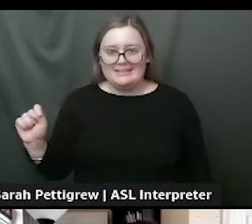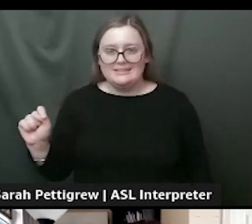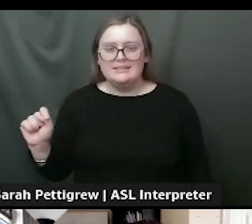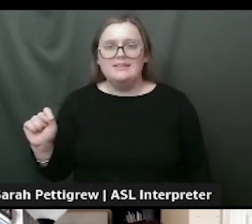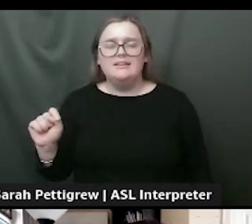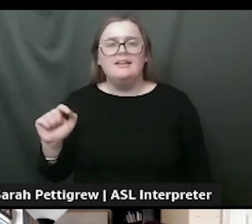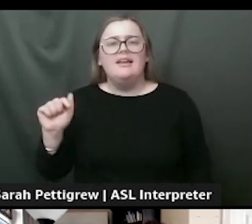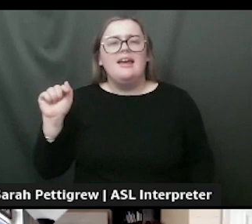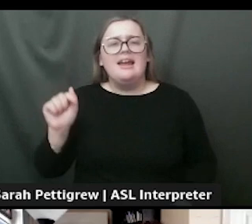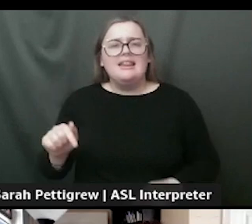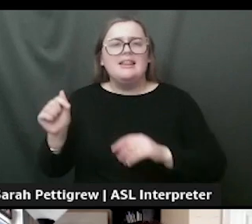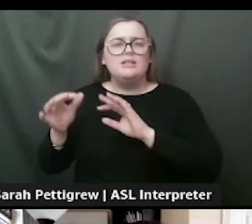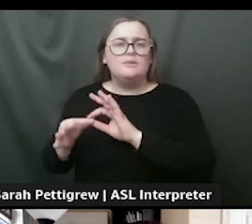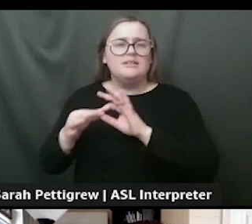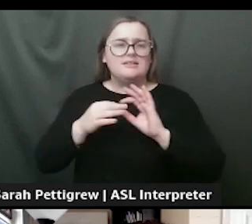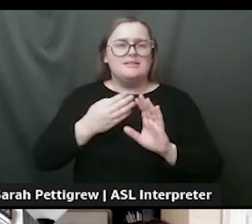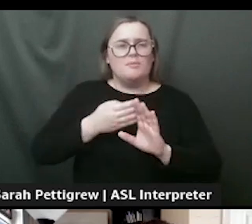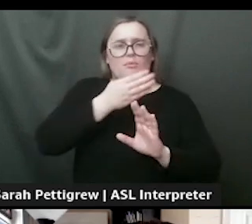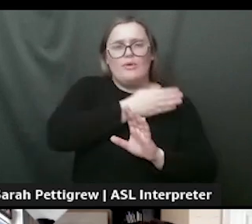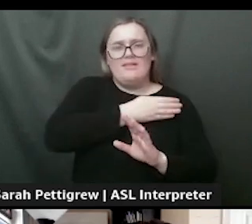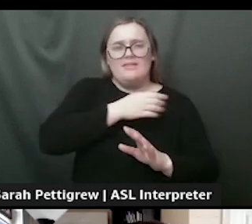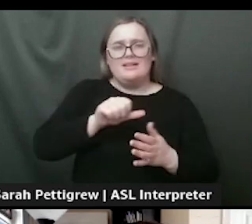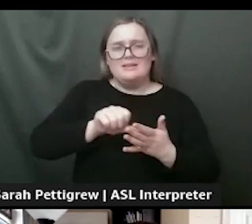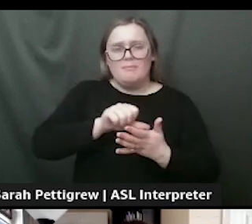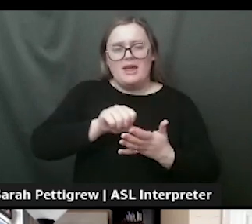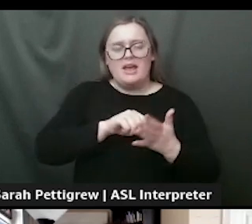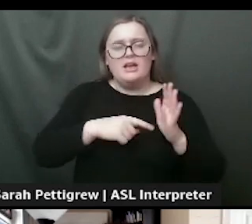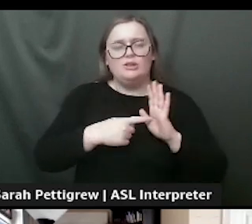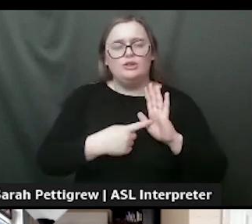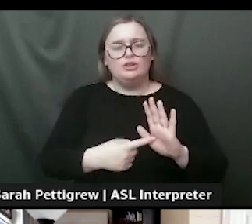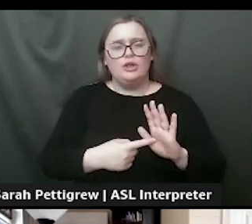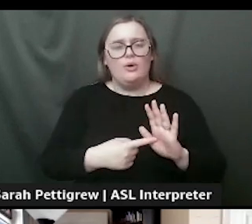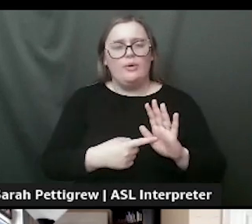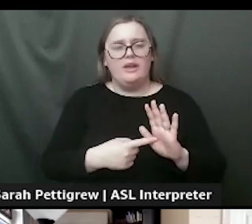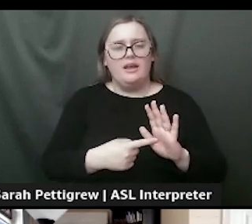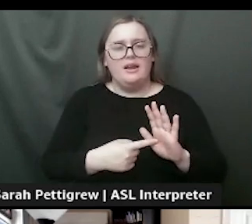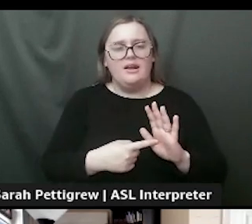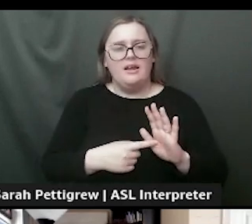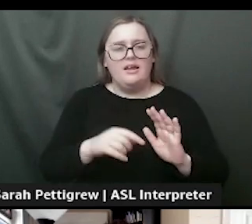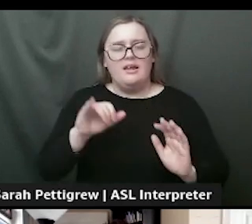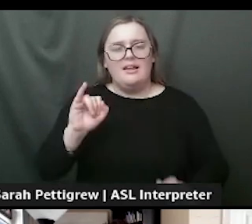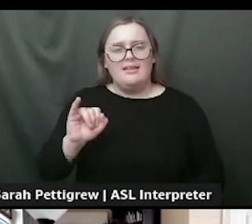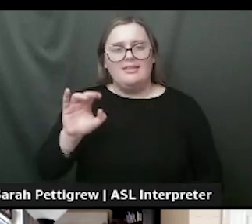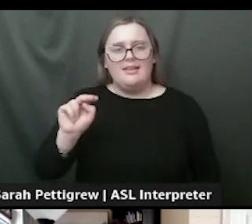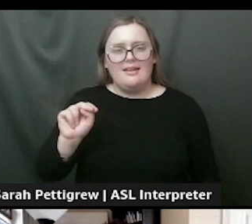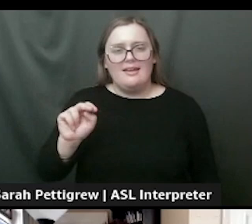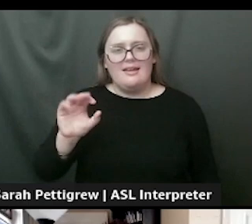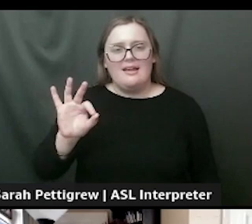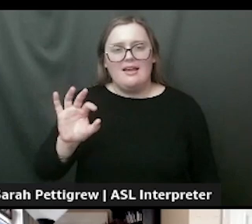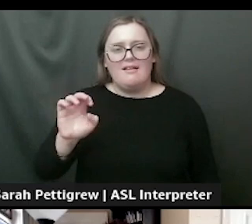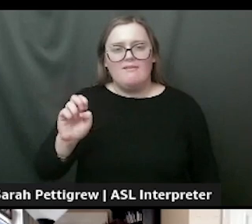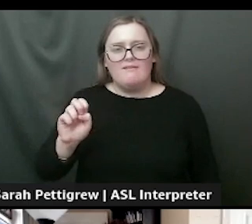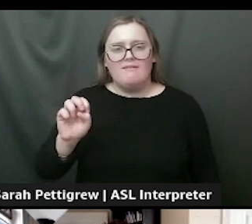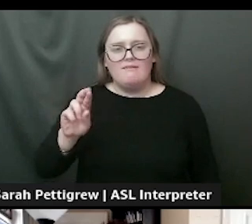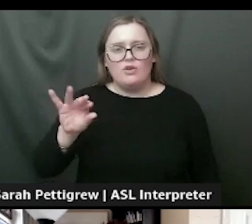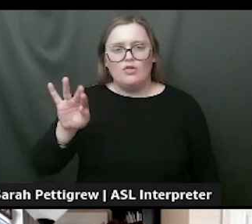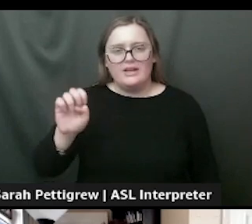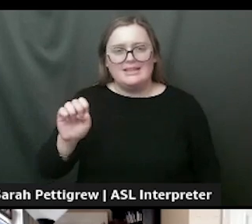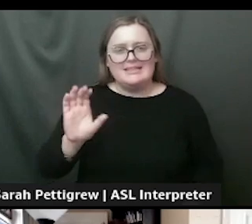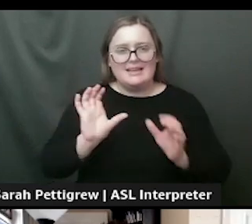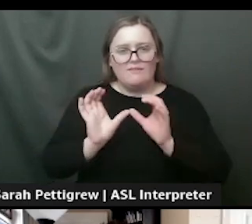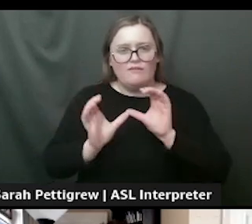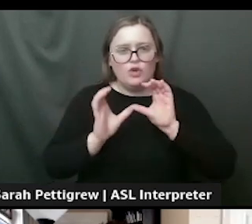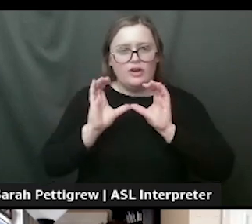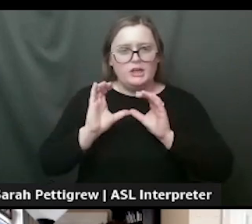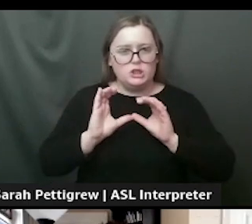on the previous page when you were showing the inference configuration variables, and Matt just was